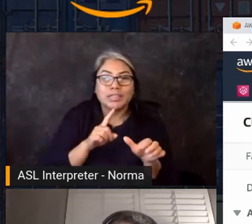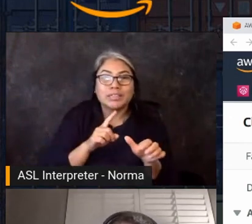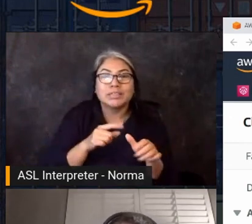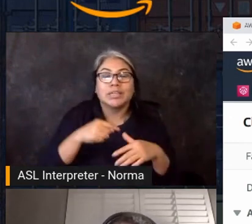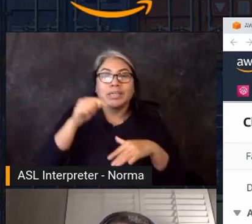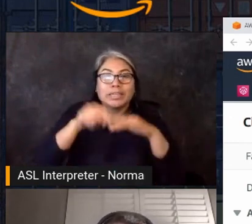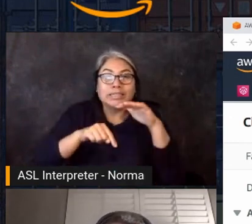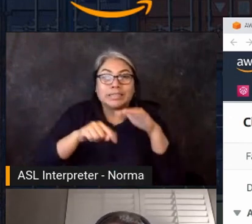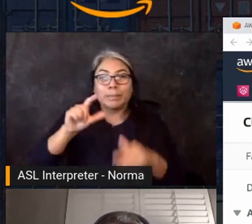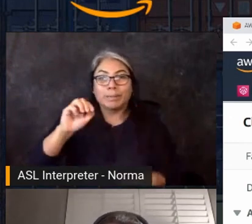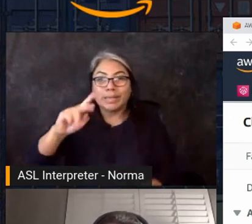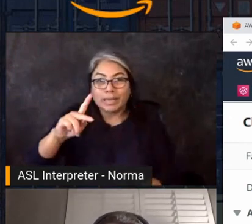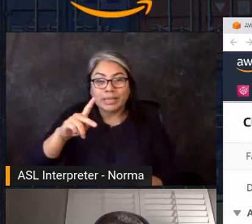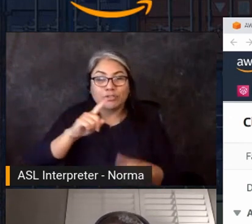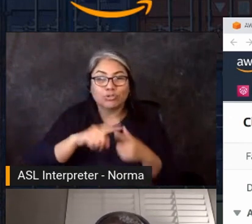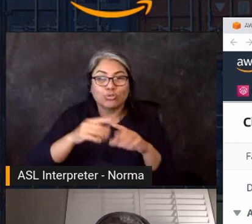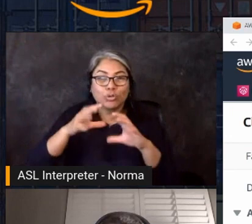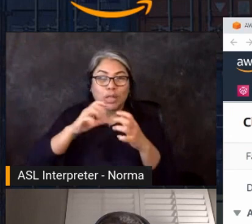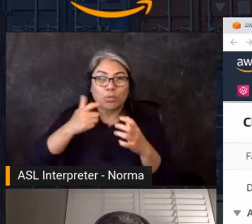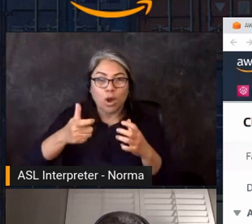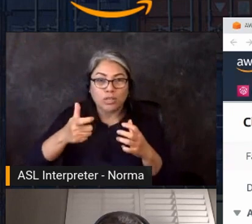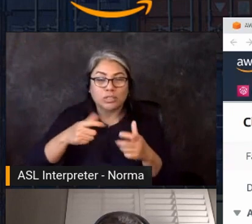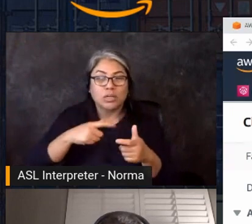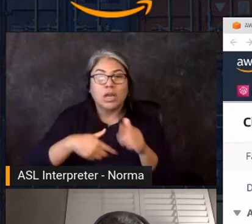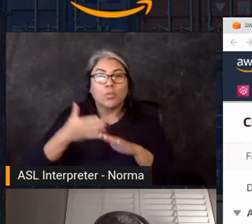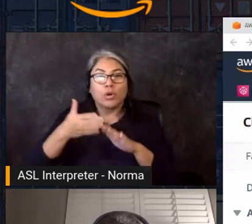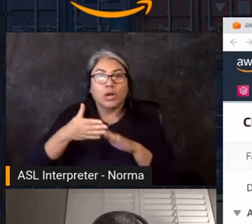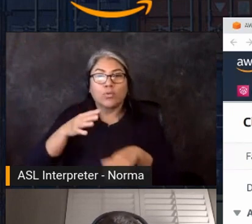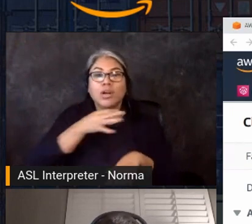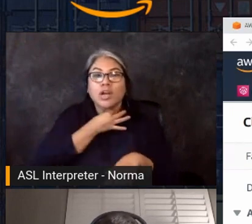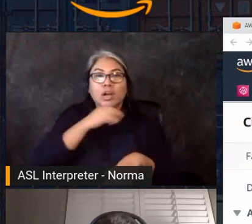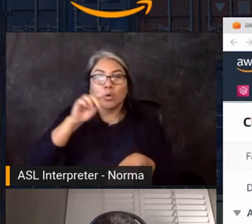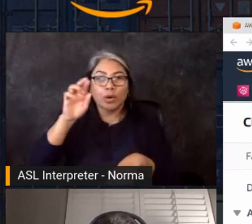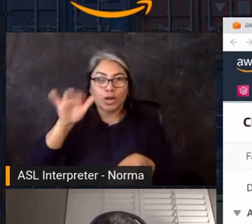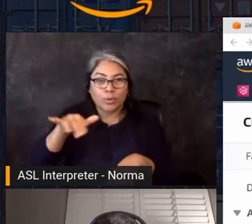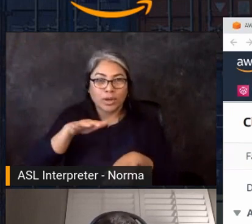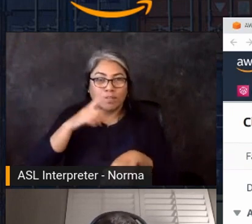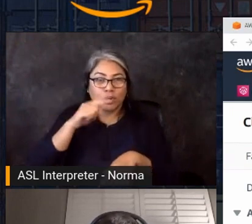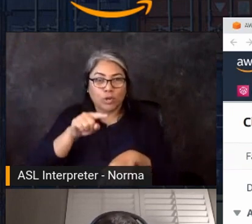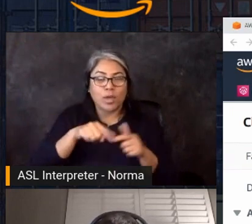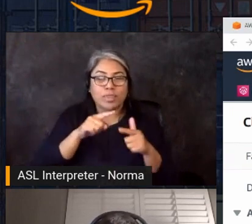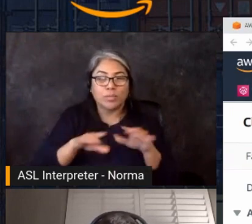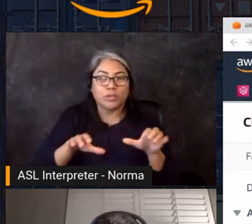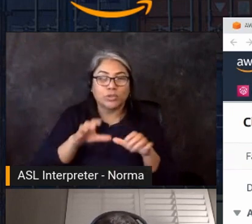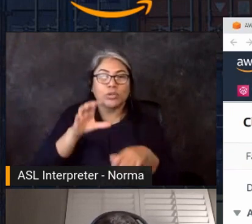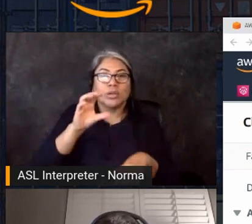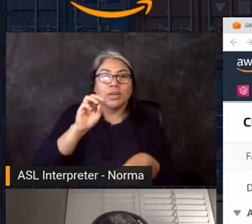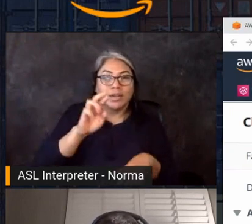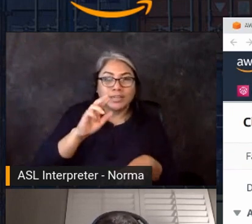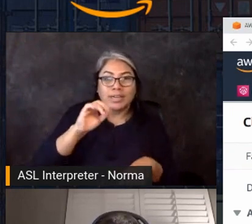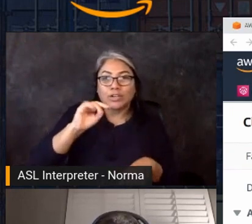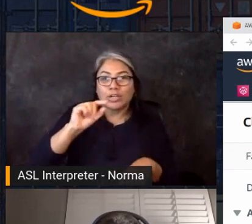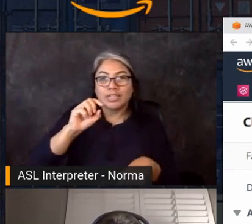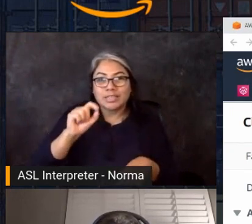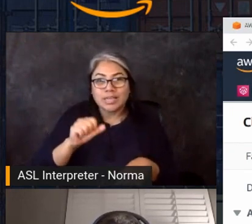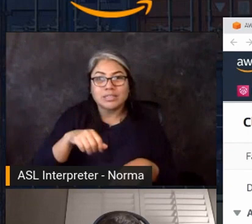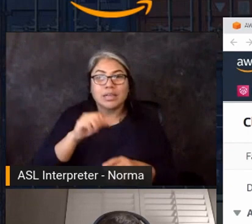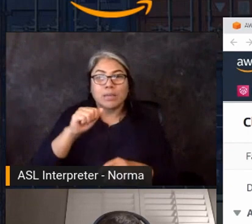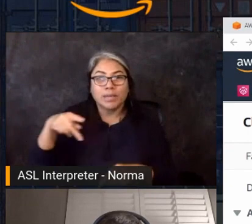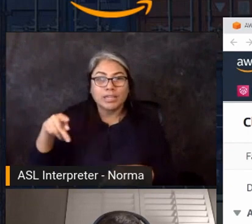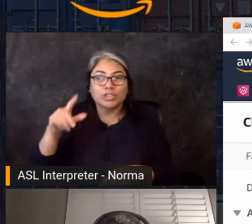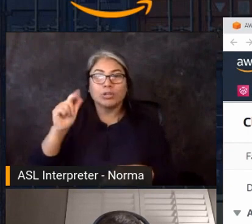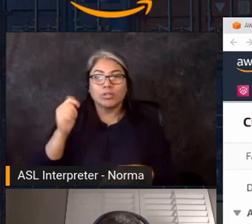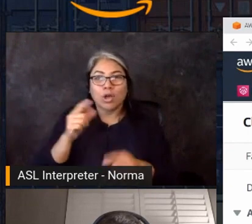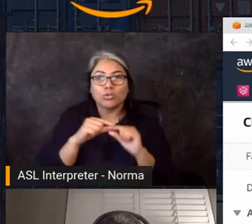Insights, where we're going to run a query on your behalf. So we can see we're looking at the container insights, application log group,